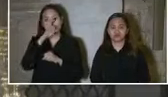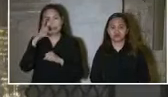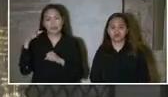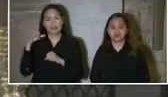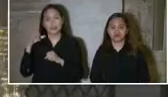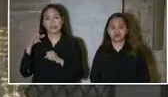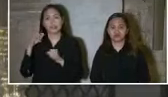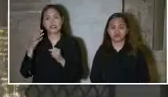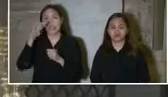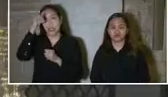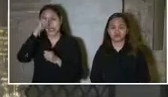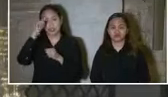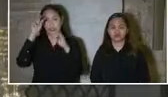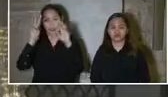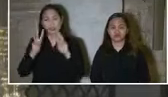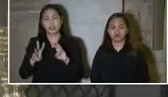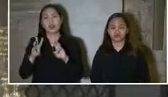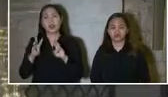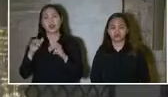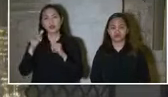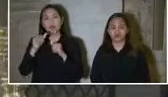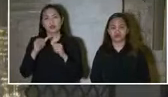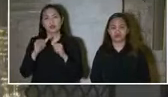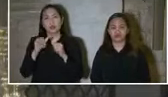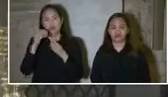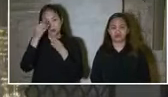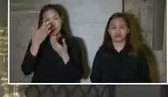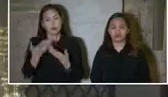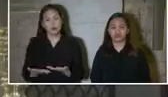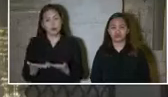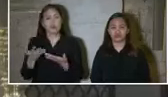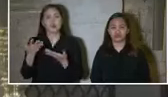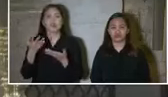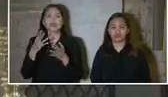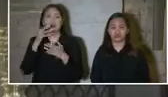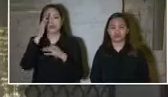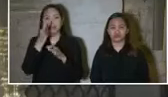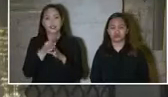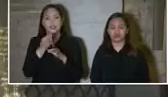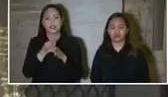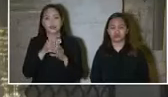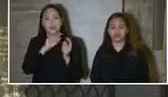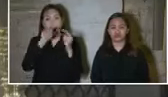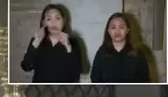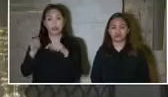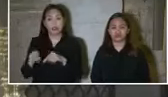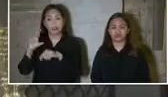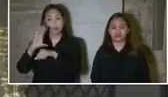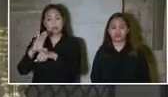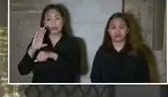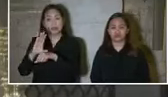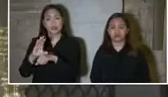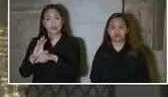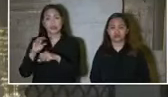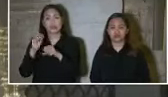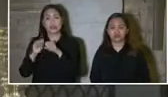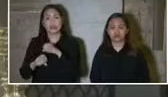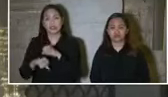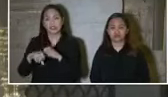it faithfully. And you can now come to church physically so that ashes will